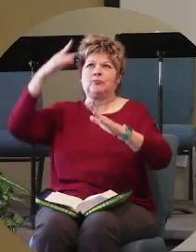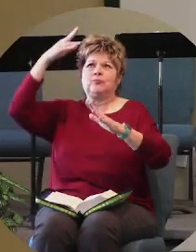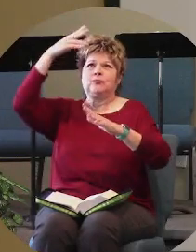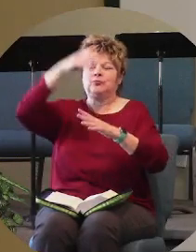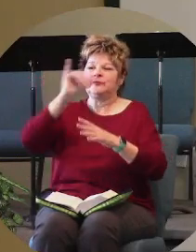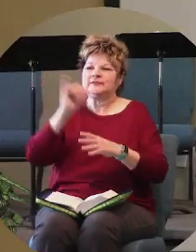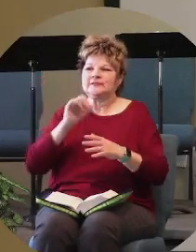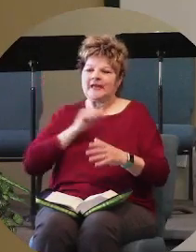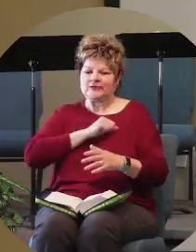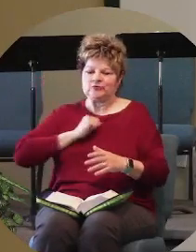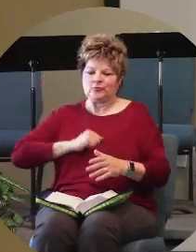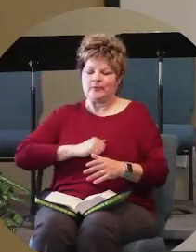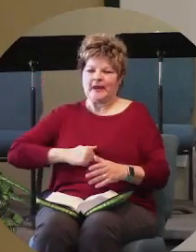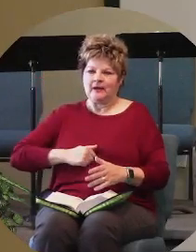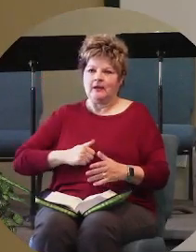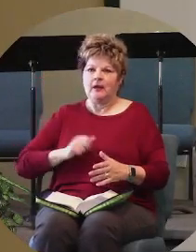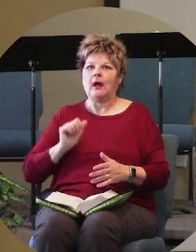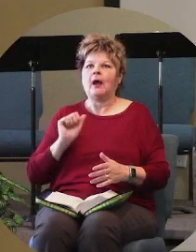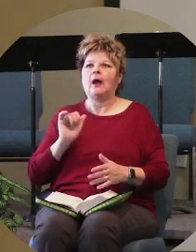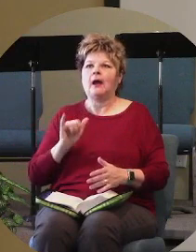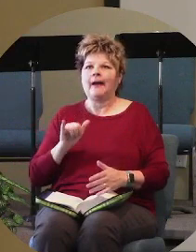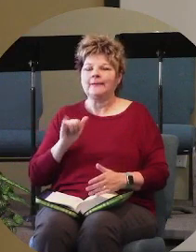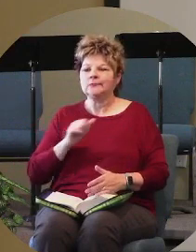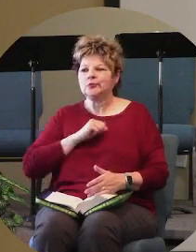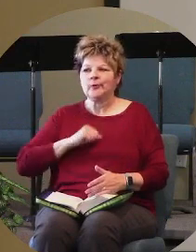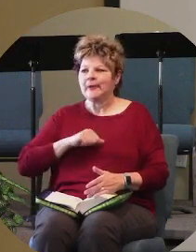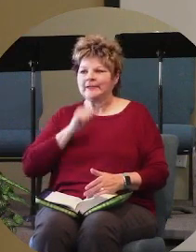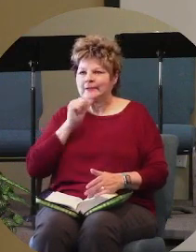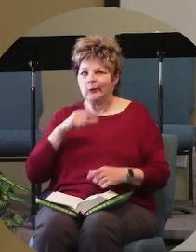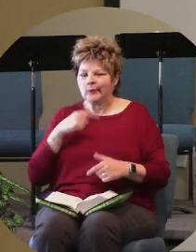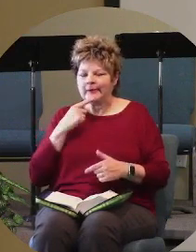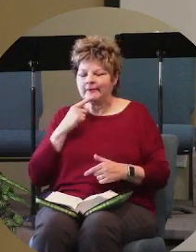right. Superman doesn't exist.